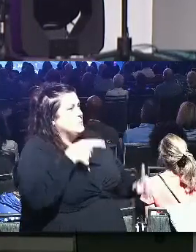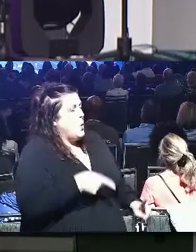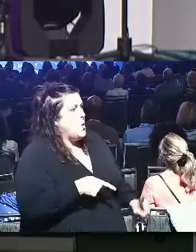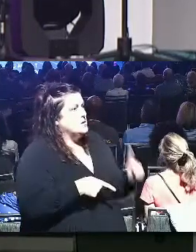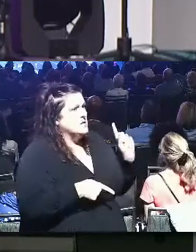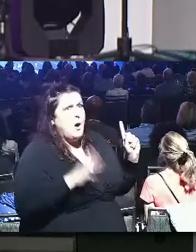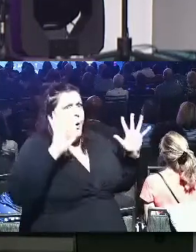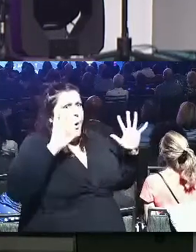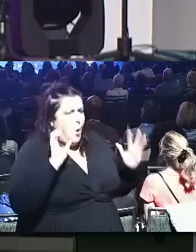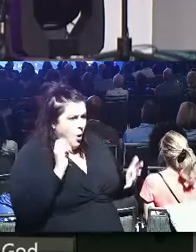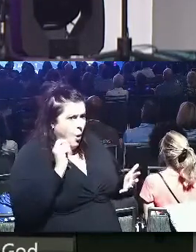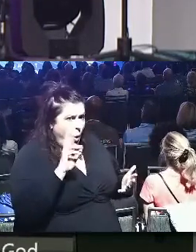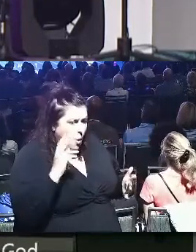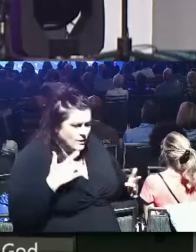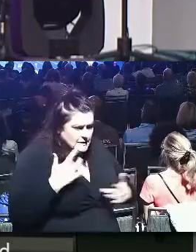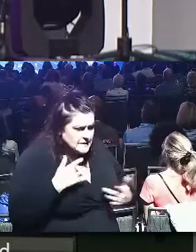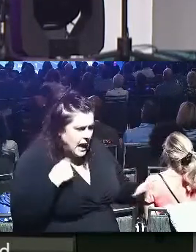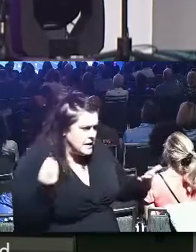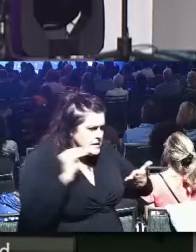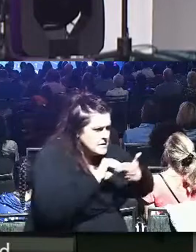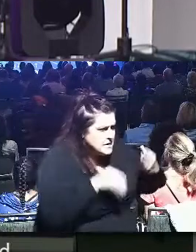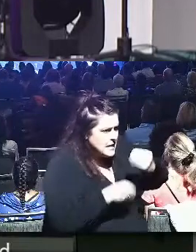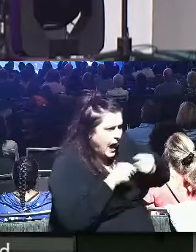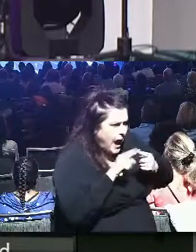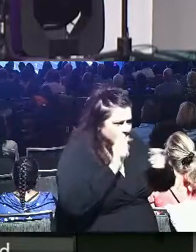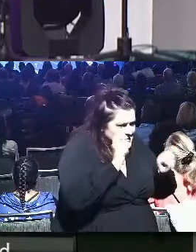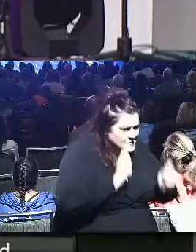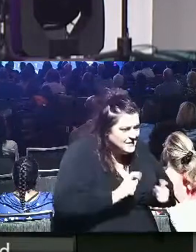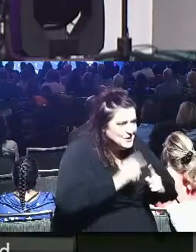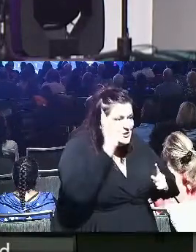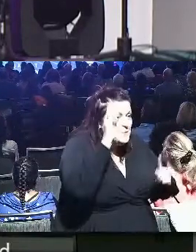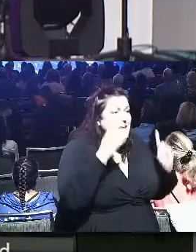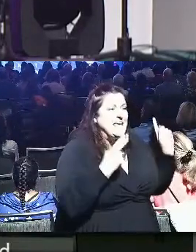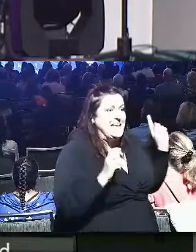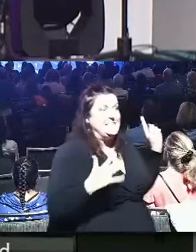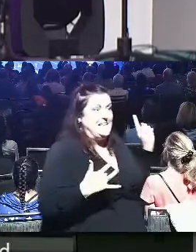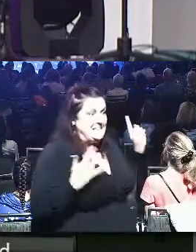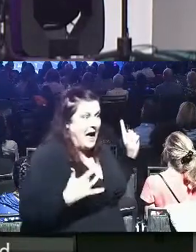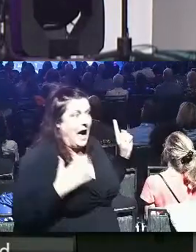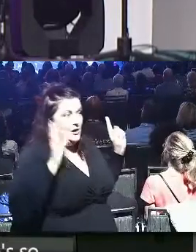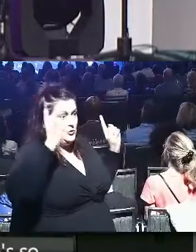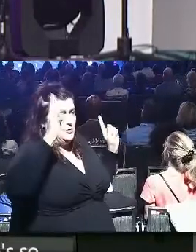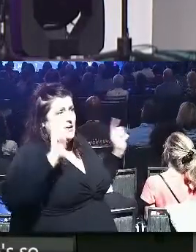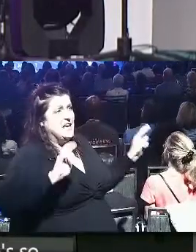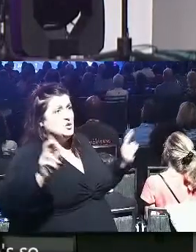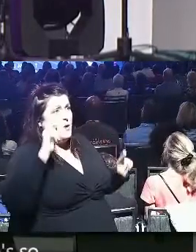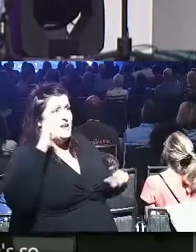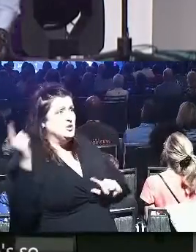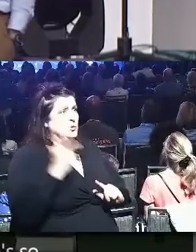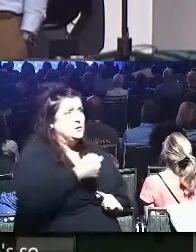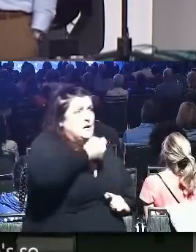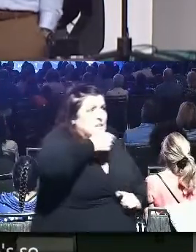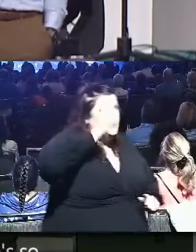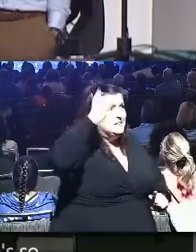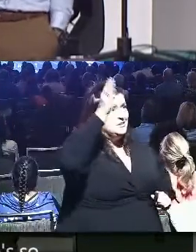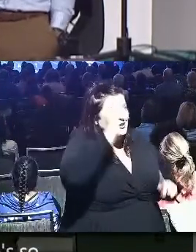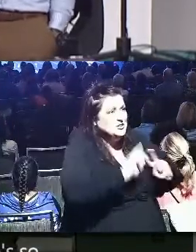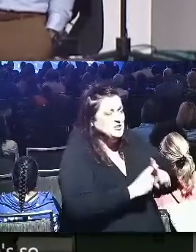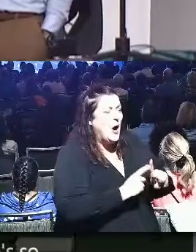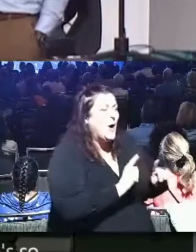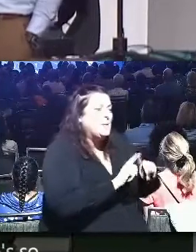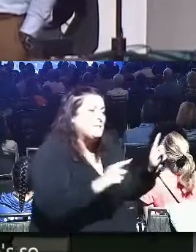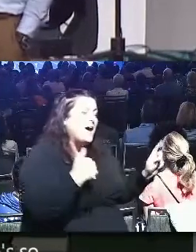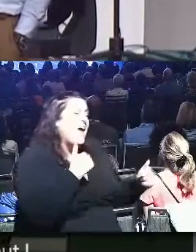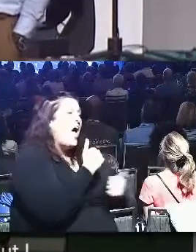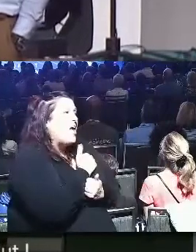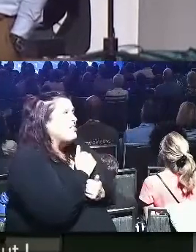another point, and he goes and jots it down, and I know he's so excited, so he's probably ready for me to hand the mic over. But I love being your